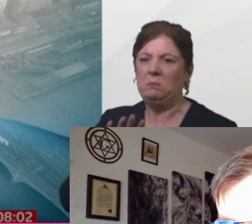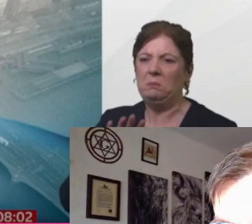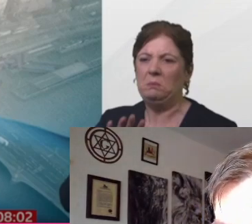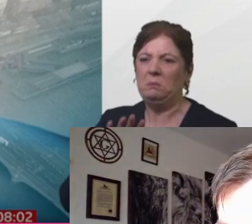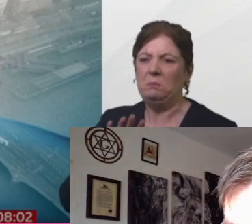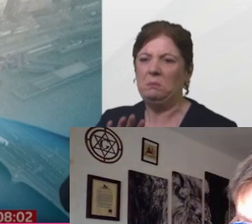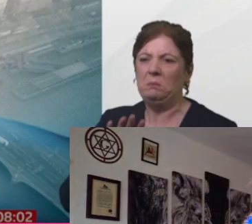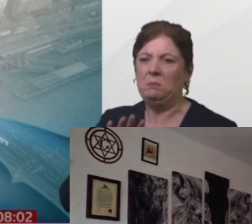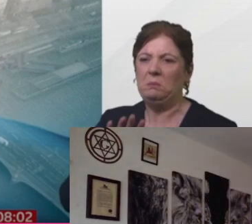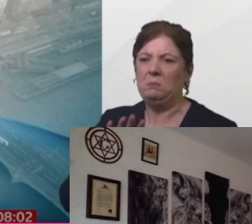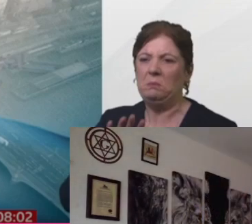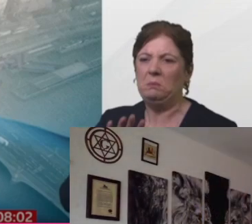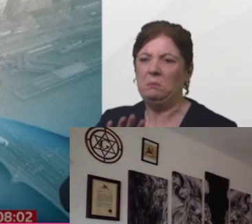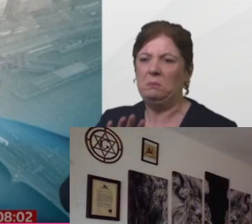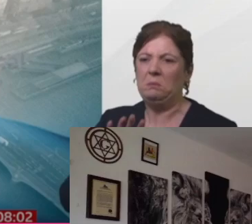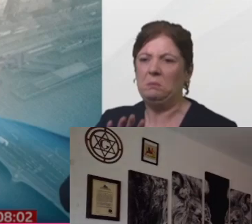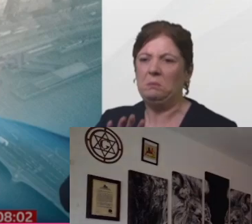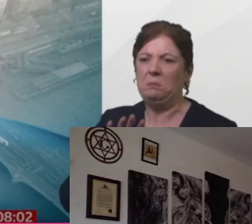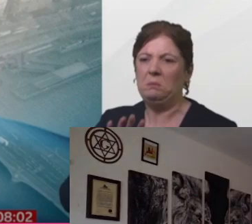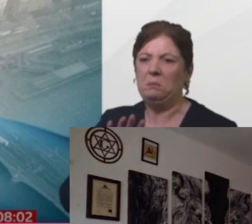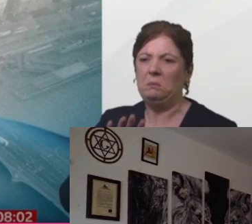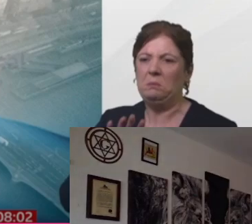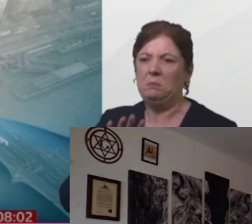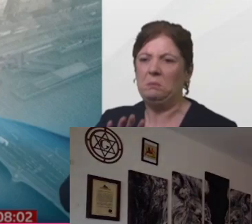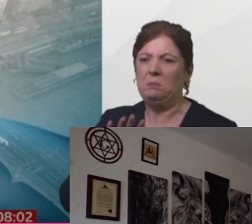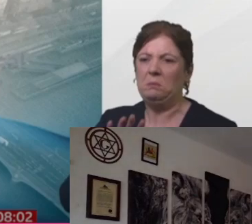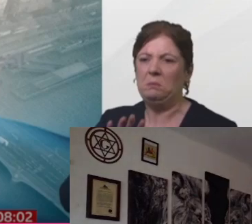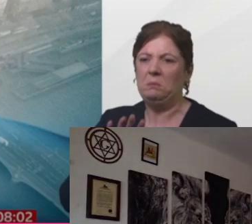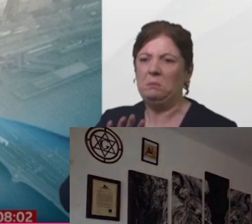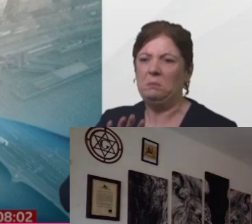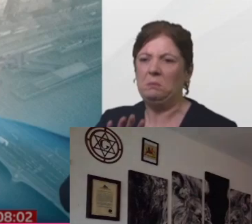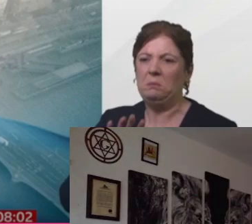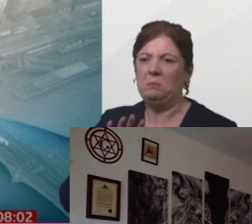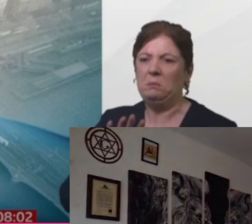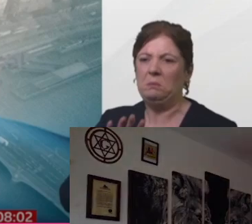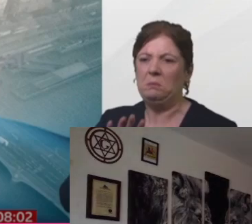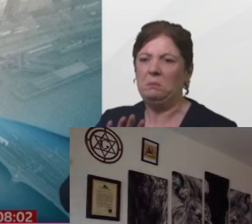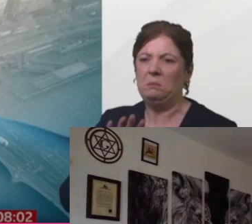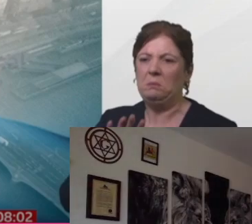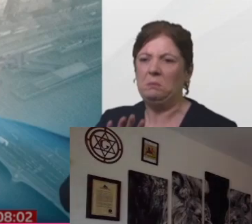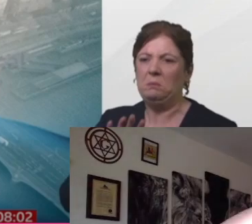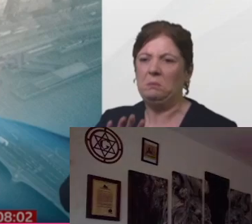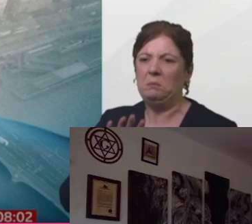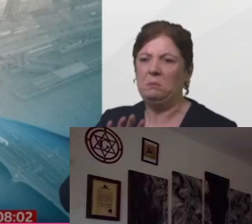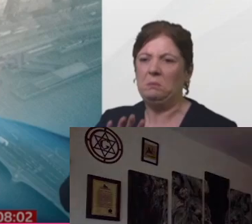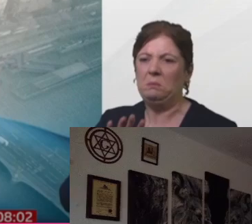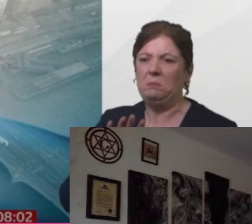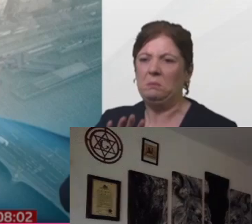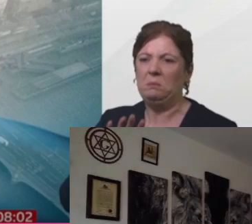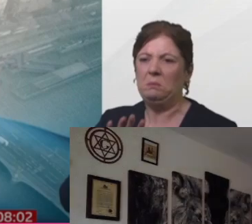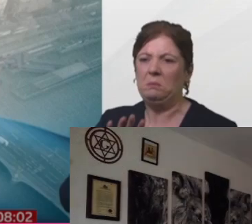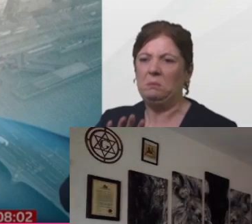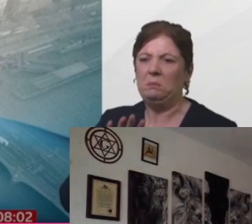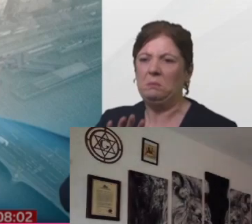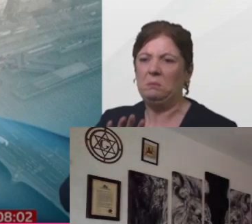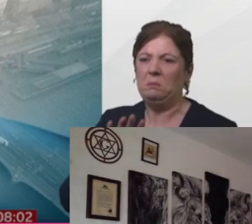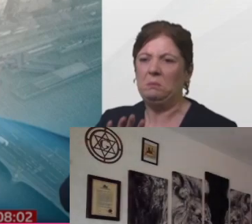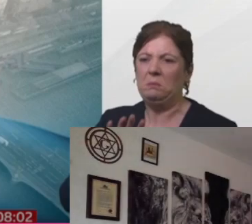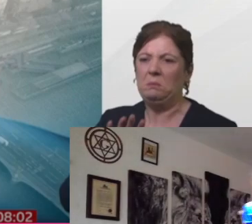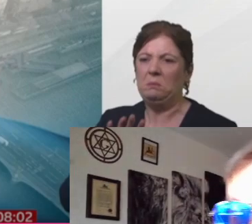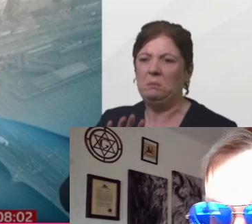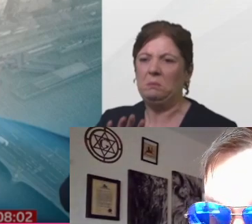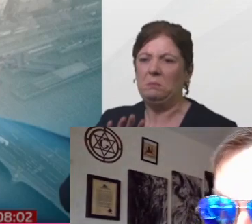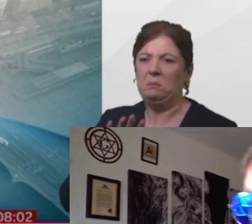Hindus, they can't even, let's get the Hindus in on this, man. They get a fucking scot-free and they're as retarded as the fucking rest of